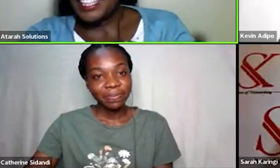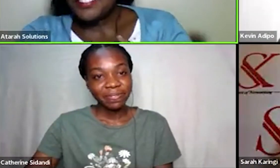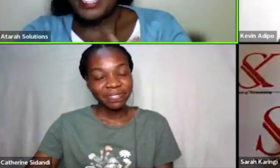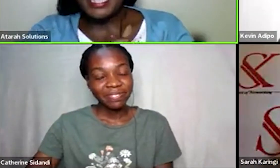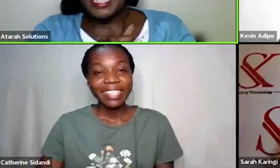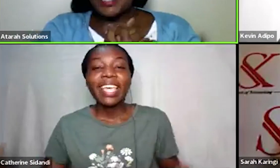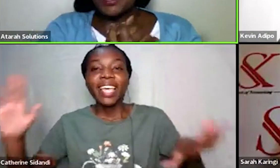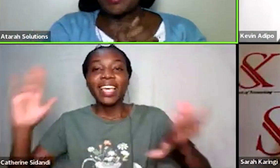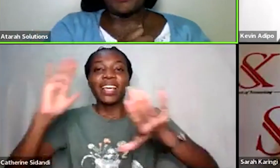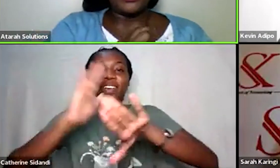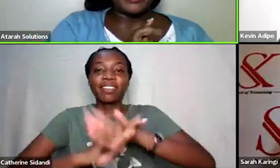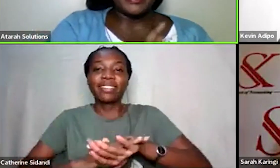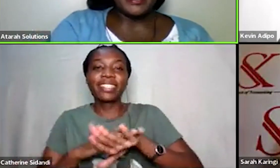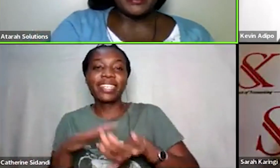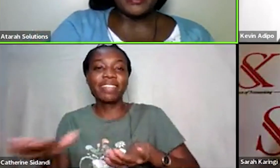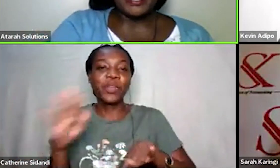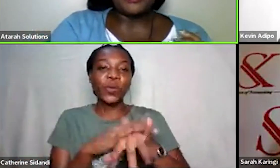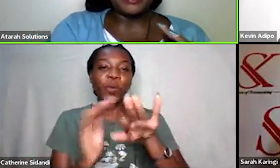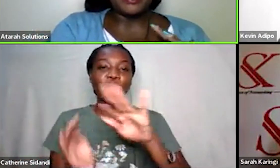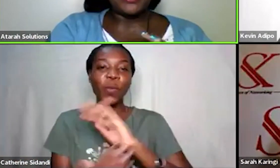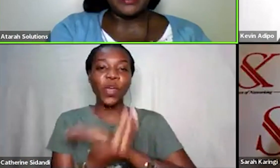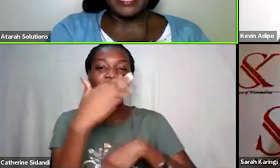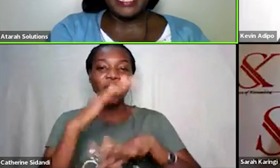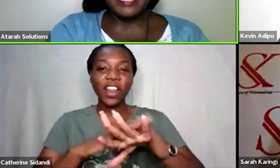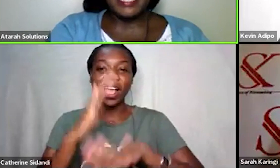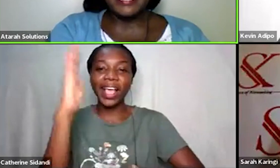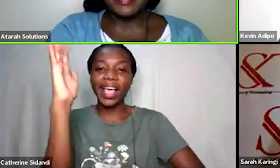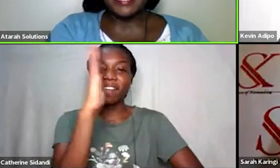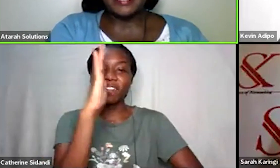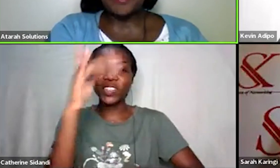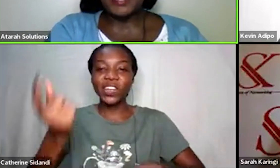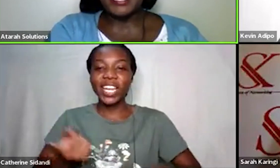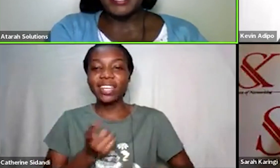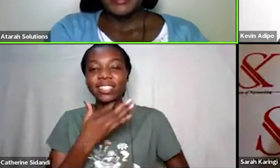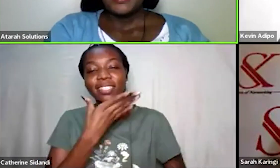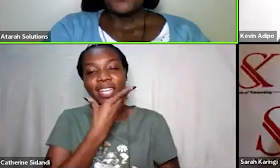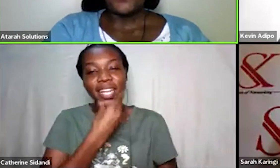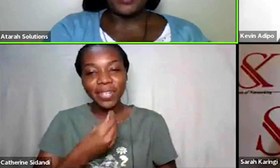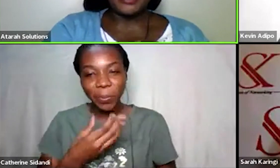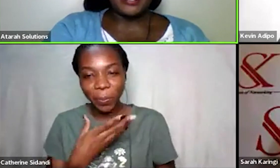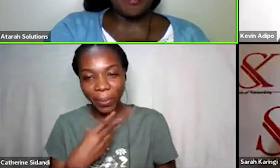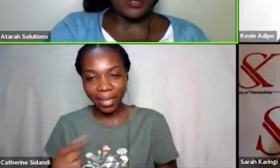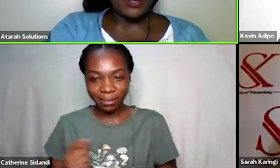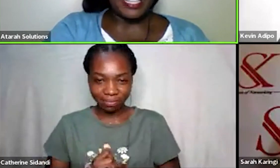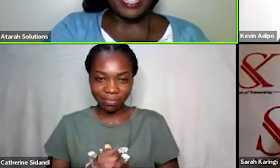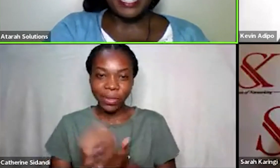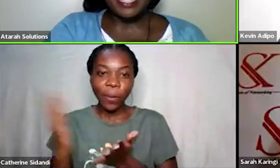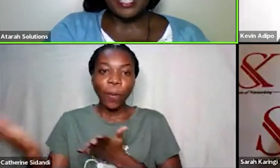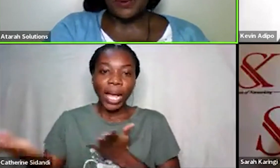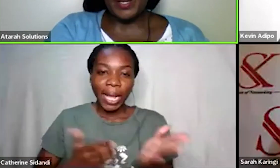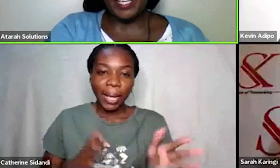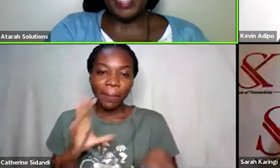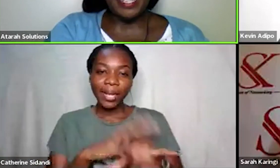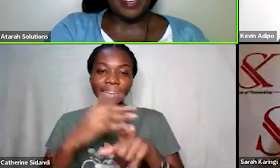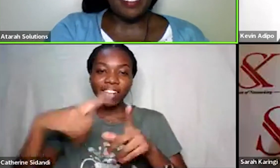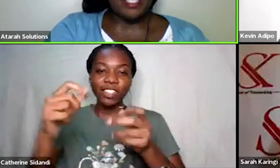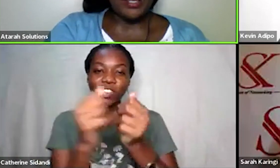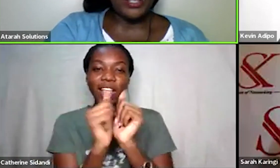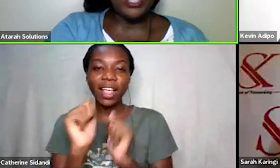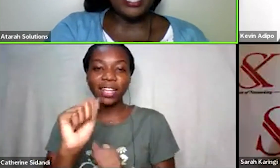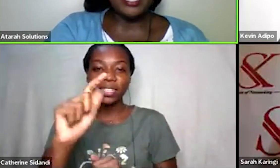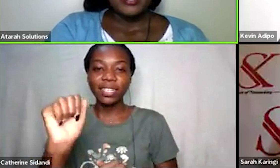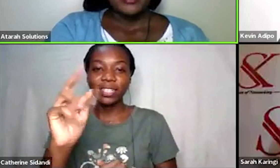Good evening, good morning, good afternoon, ladies and gentlemen. Welcome to Get It Right with